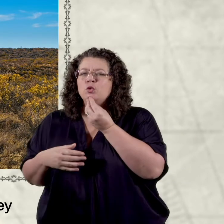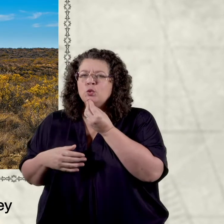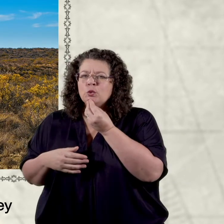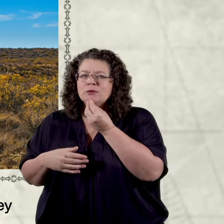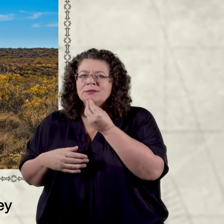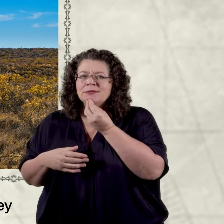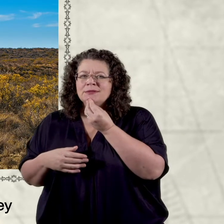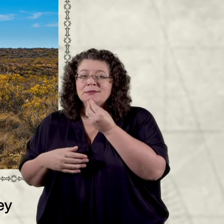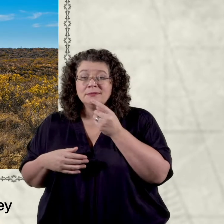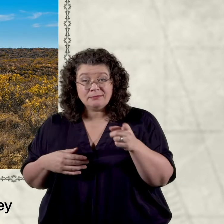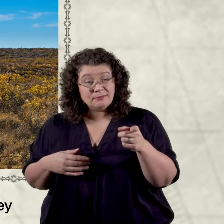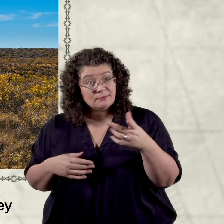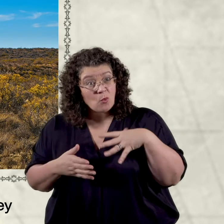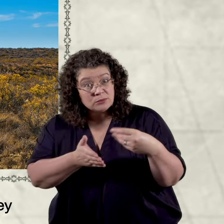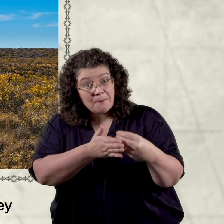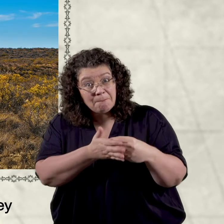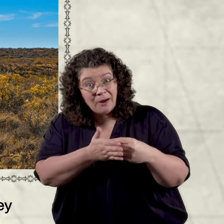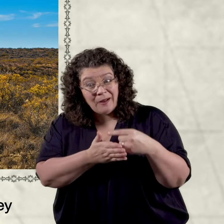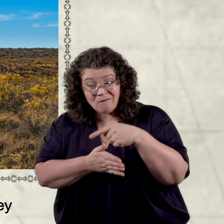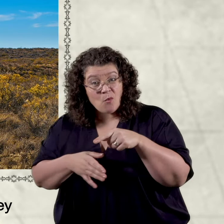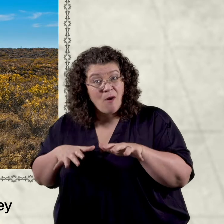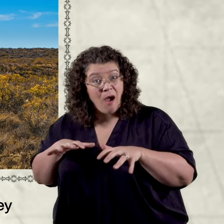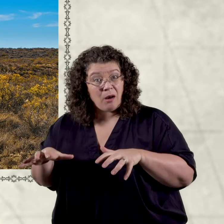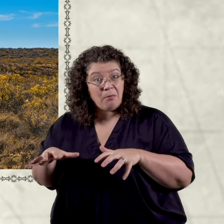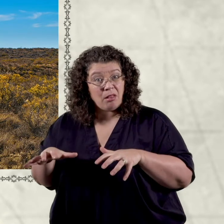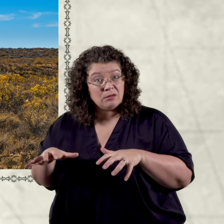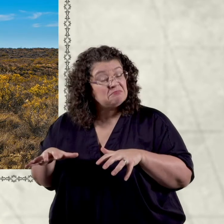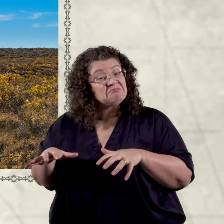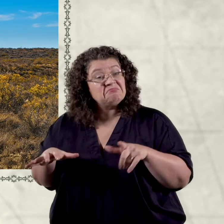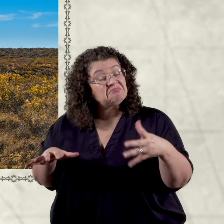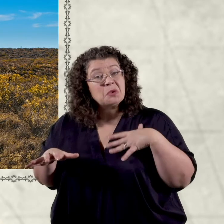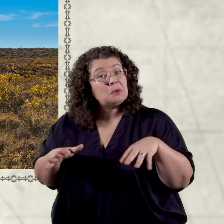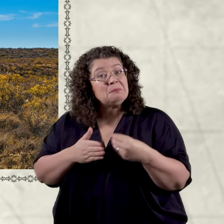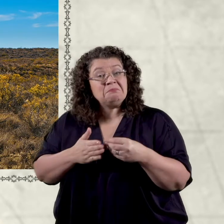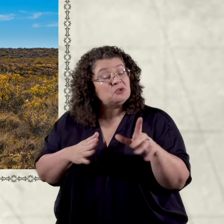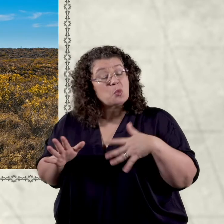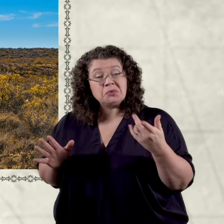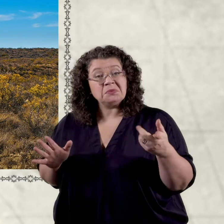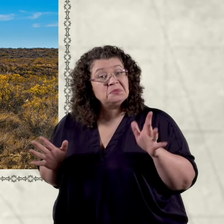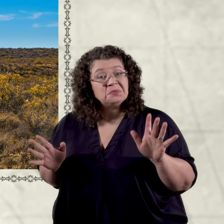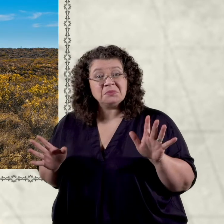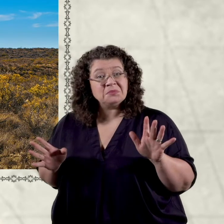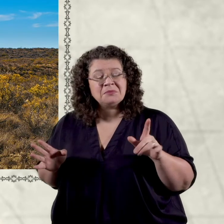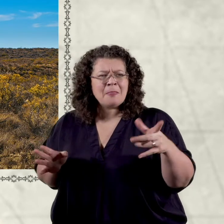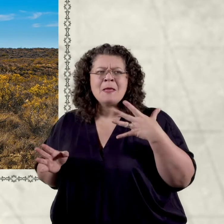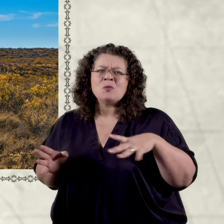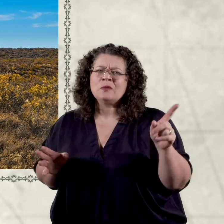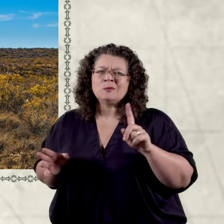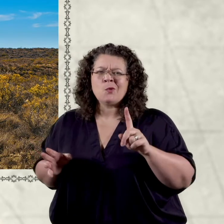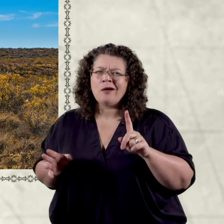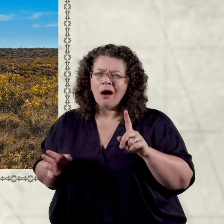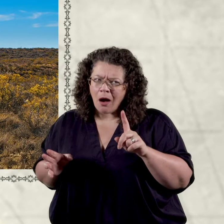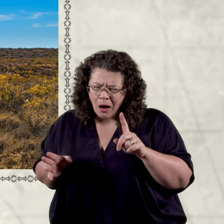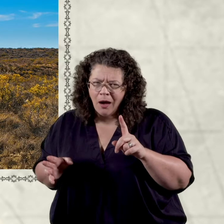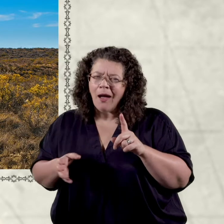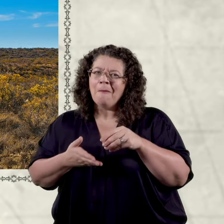much money the Indians wanted for these animals? Well, I'll tell you, no money at all. Nope. What they wanted